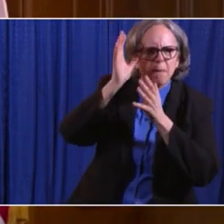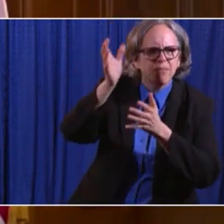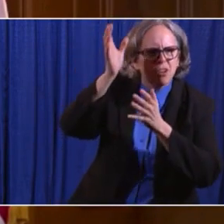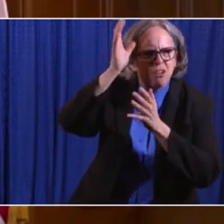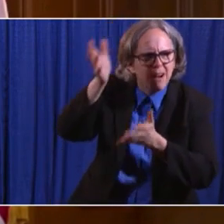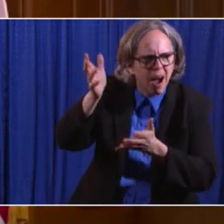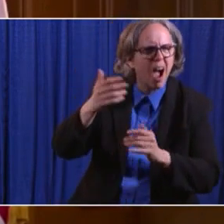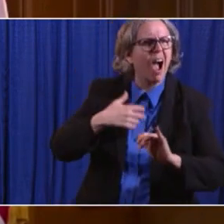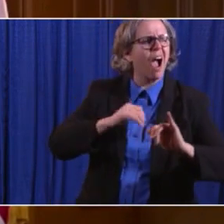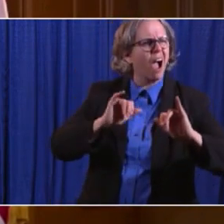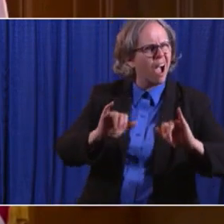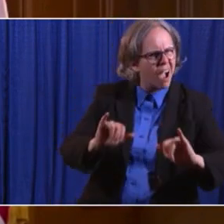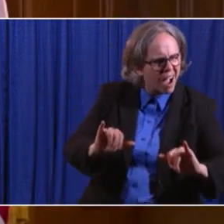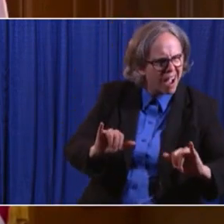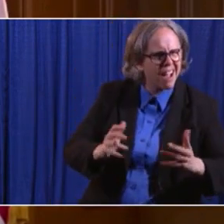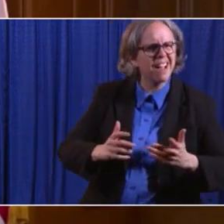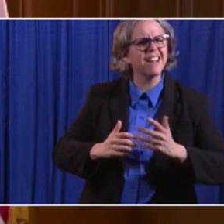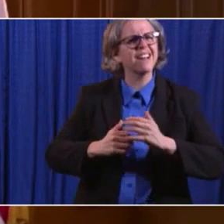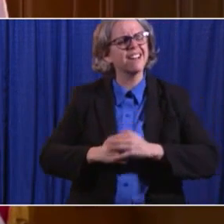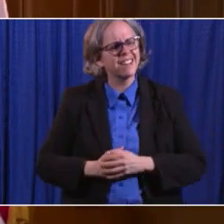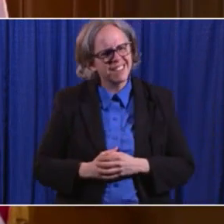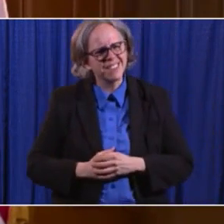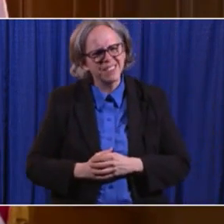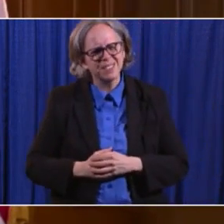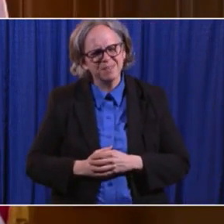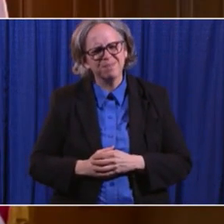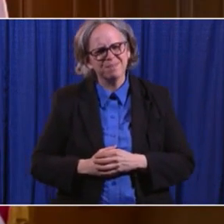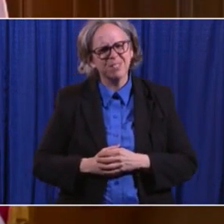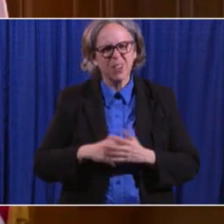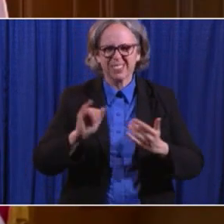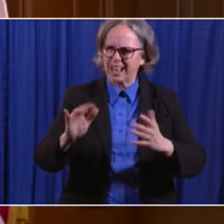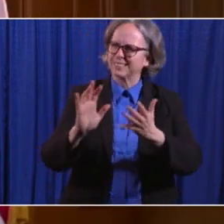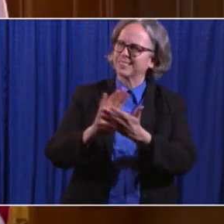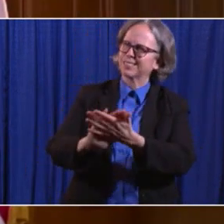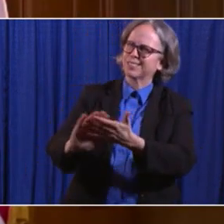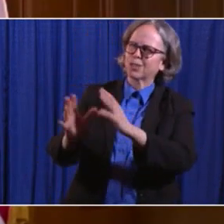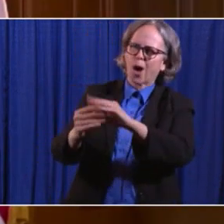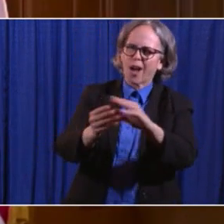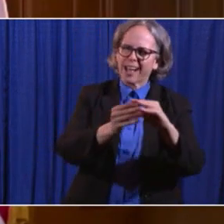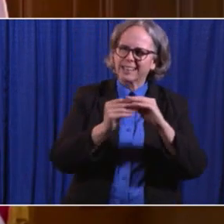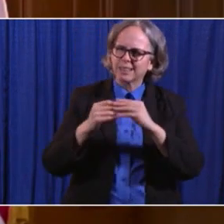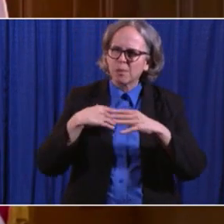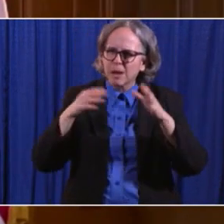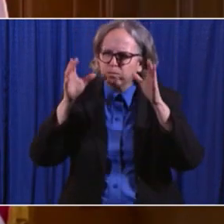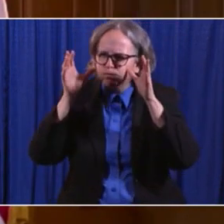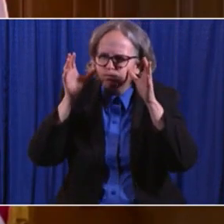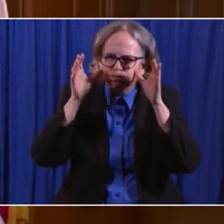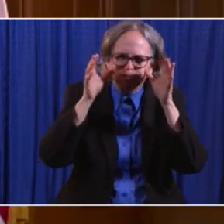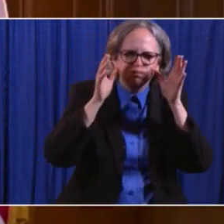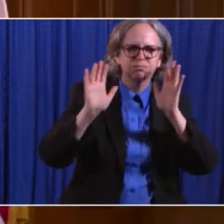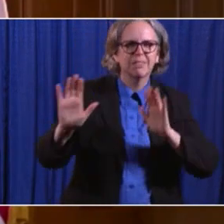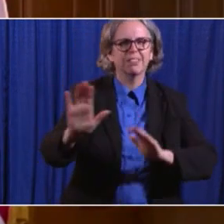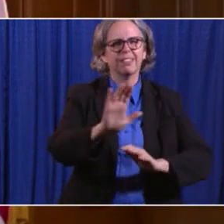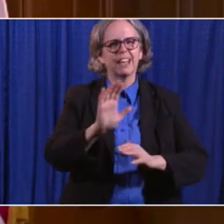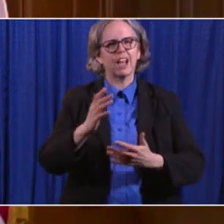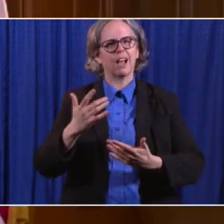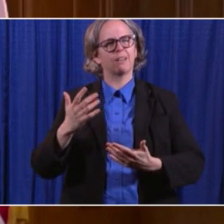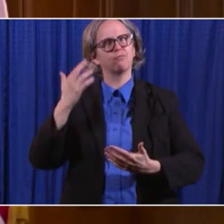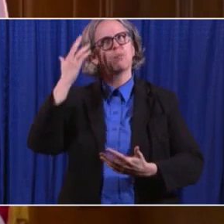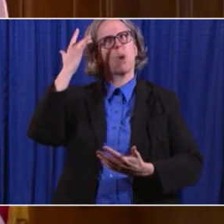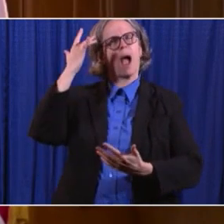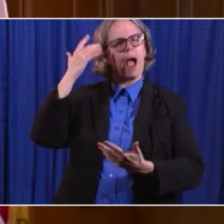young people, and these were young people that were getting the shot for a reason, and they were very